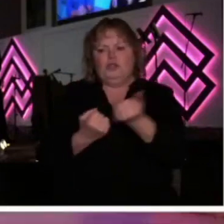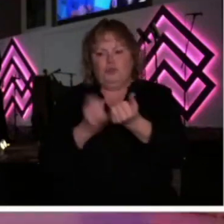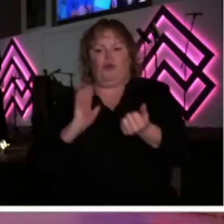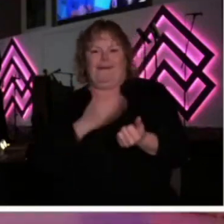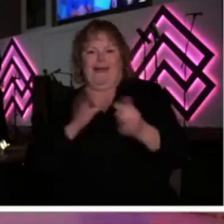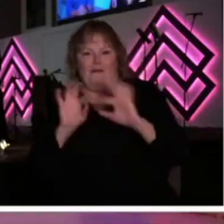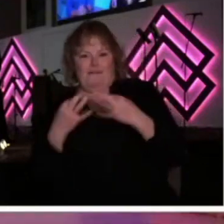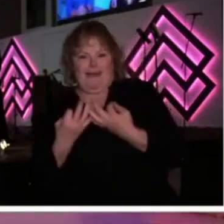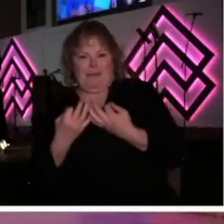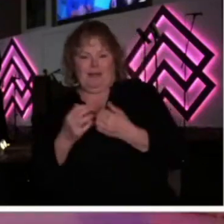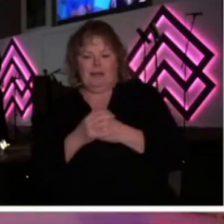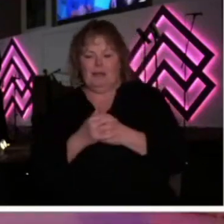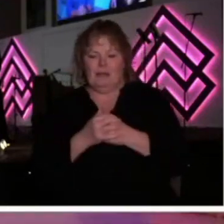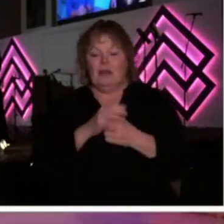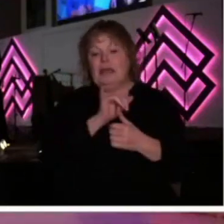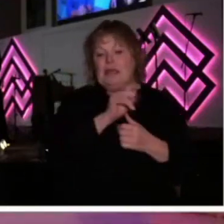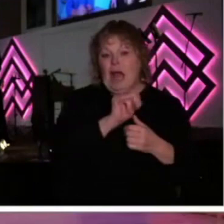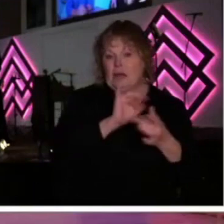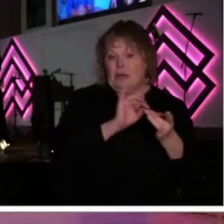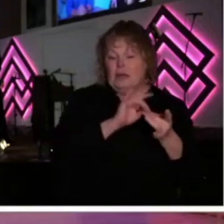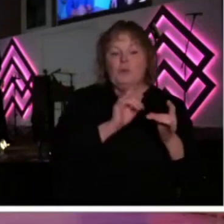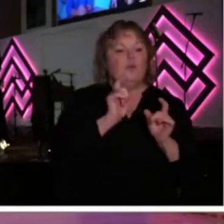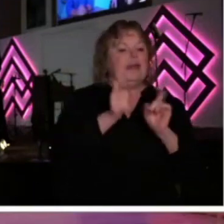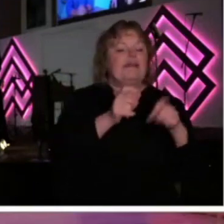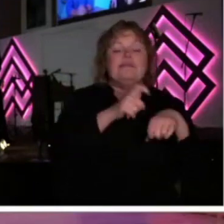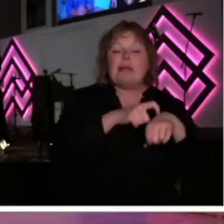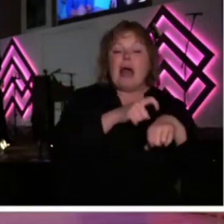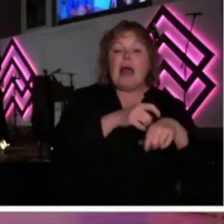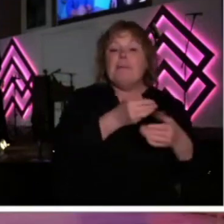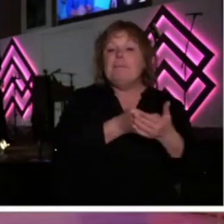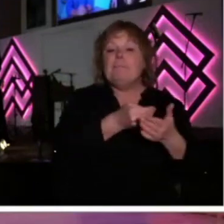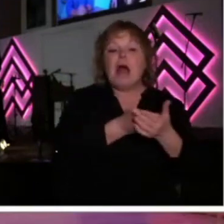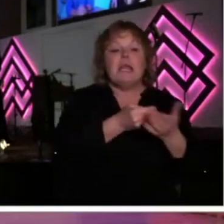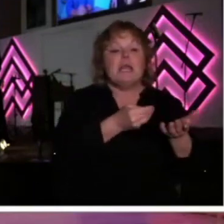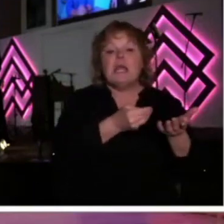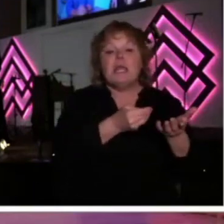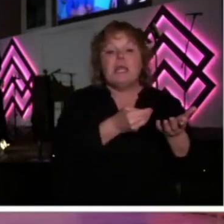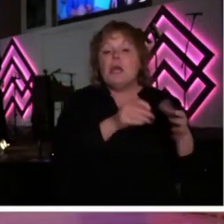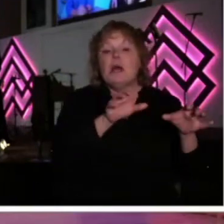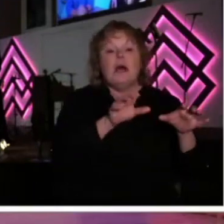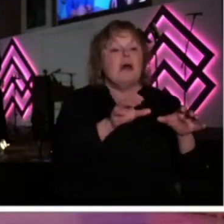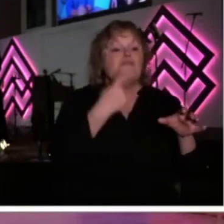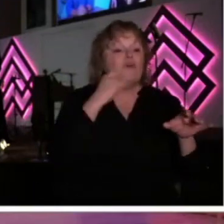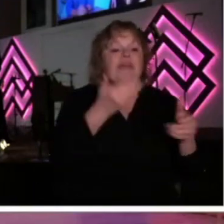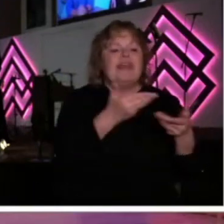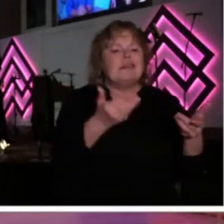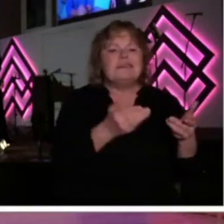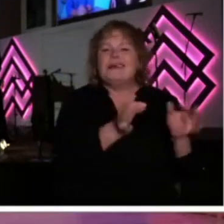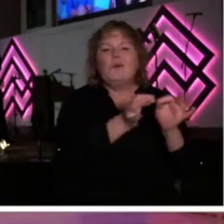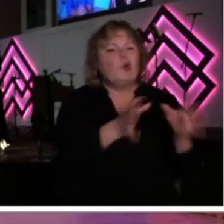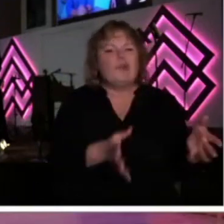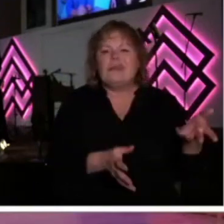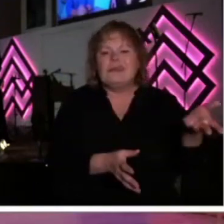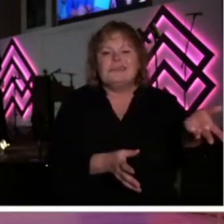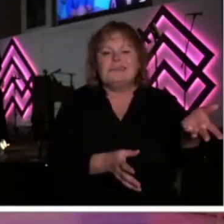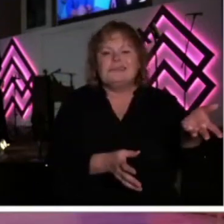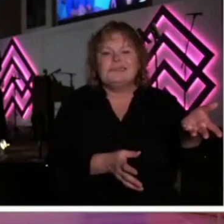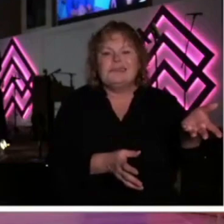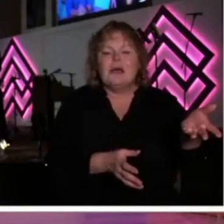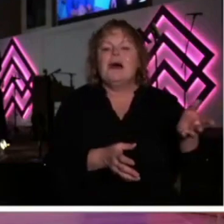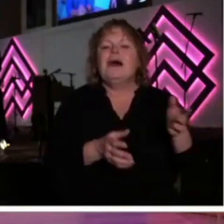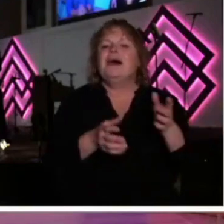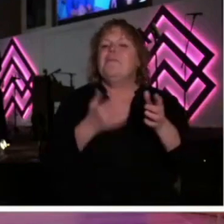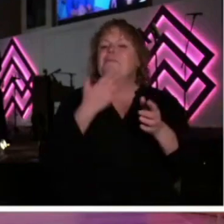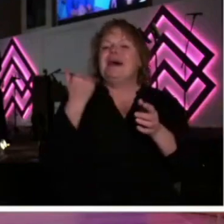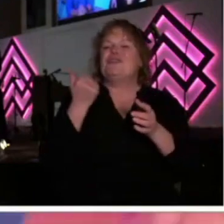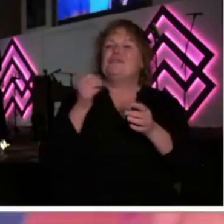You invest your time and money into all these different things that leave you, you know, empty and wanting more. What better thing is there to invest in than